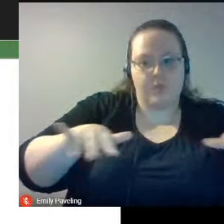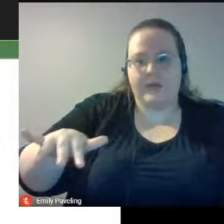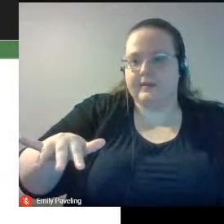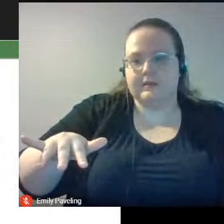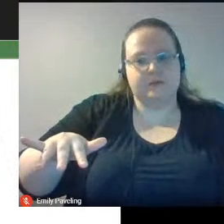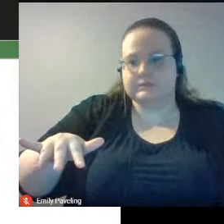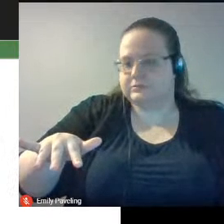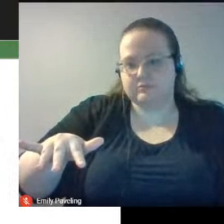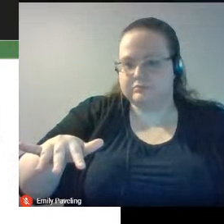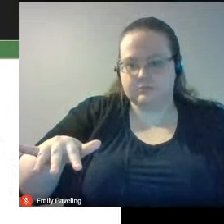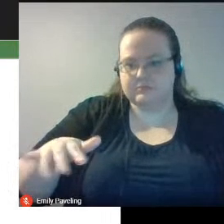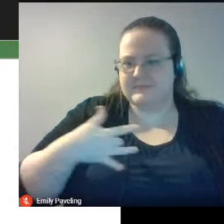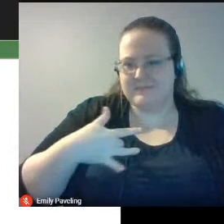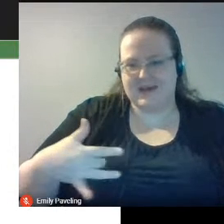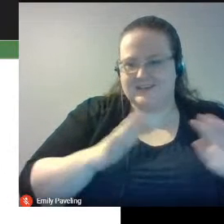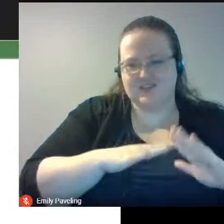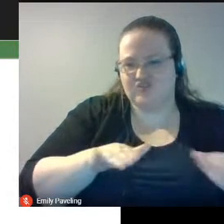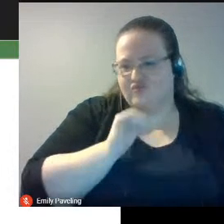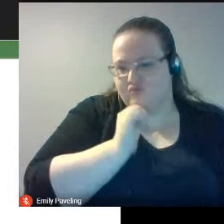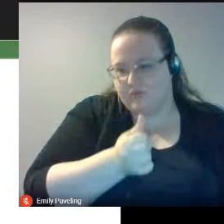learning.